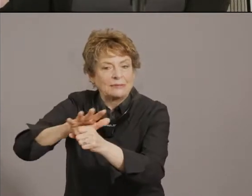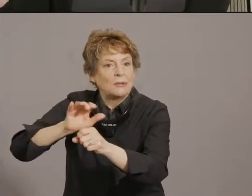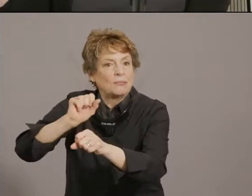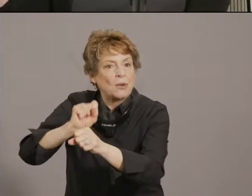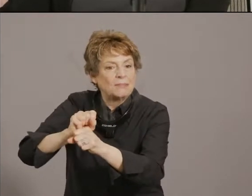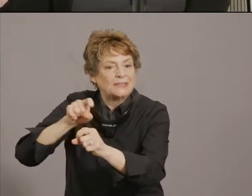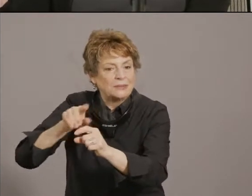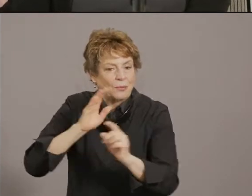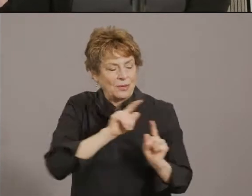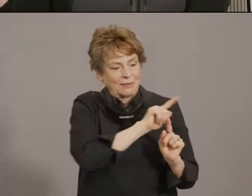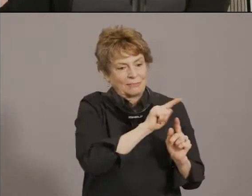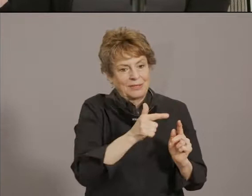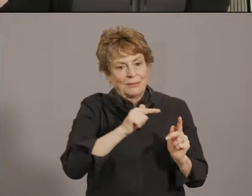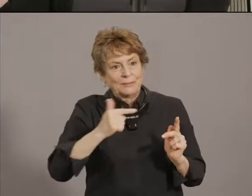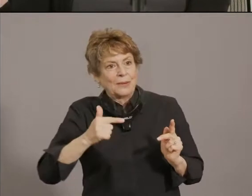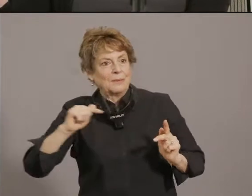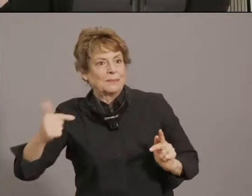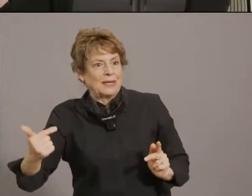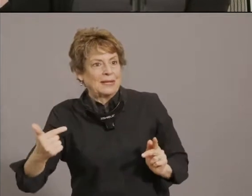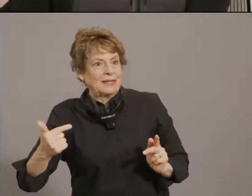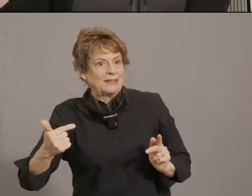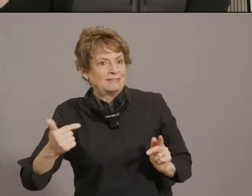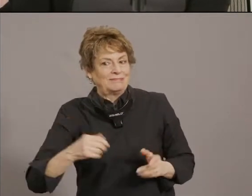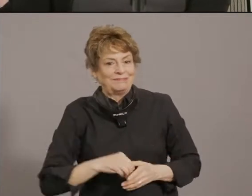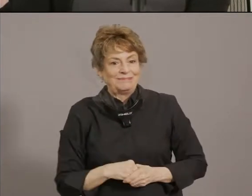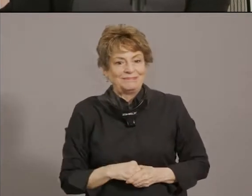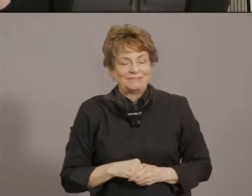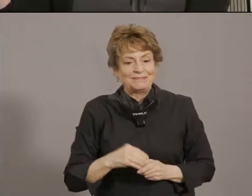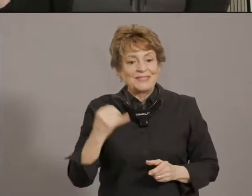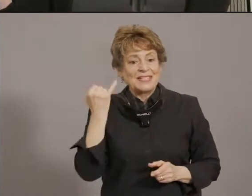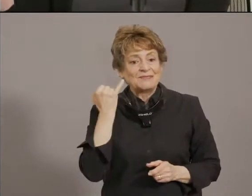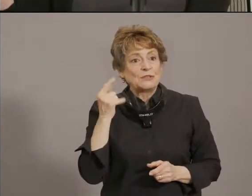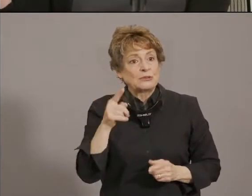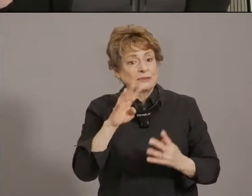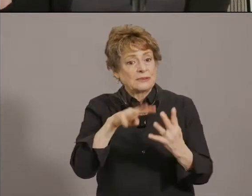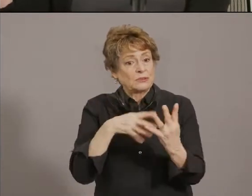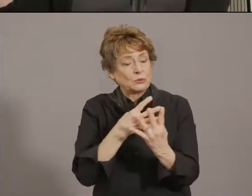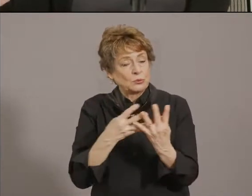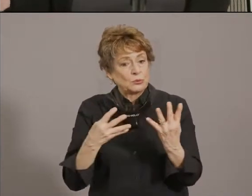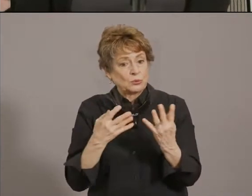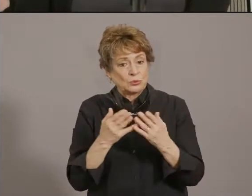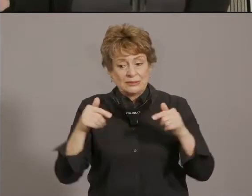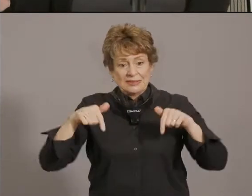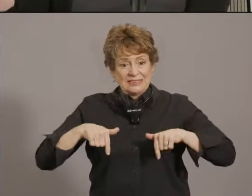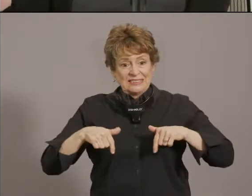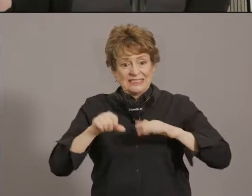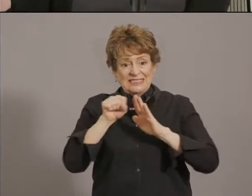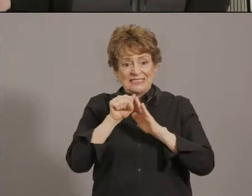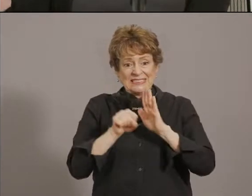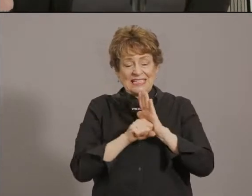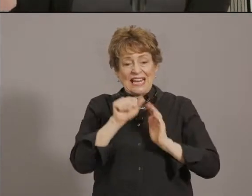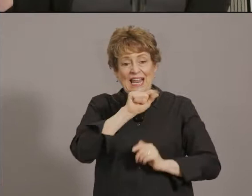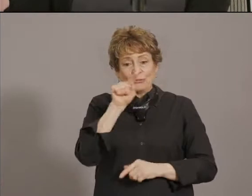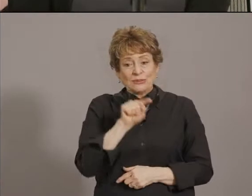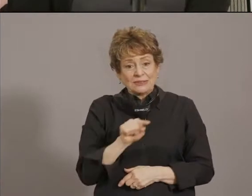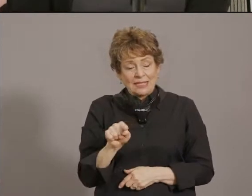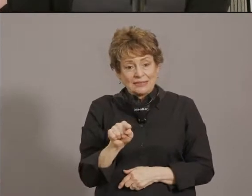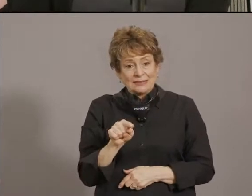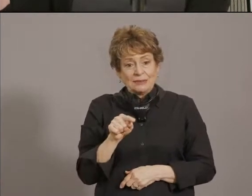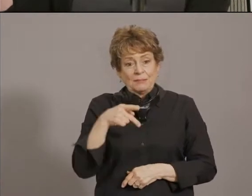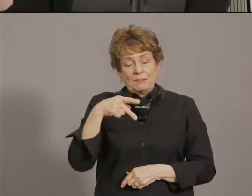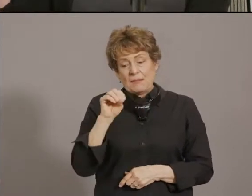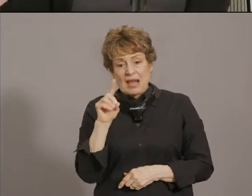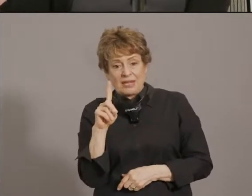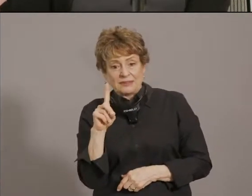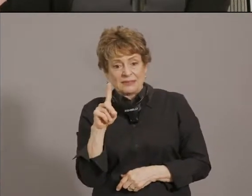registration, which is the pod vaccine at azdhs.gov. And then that will give you all of the providers that are